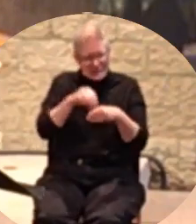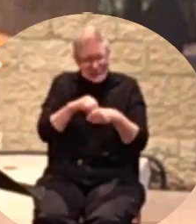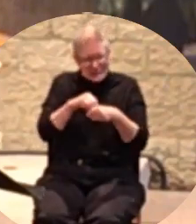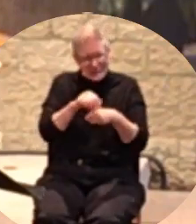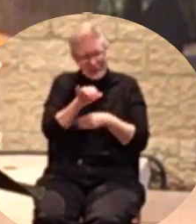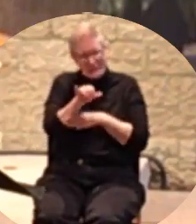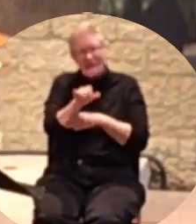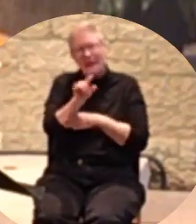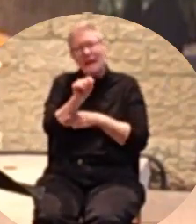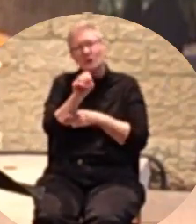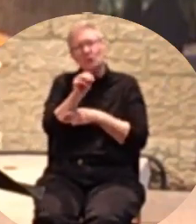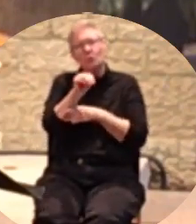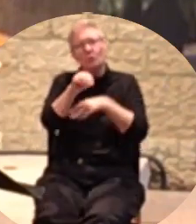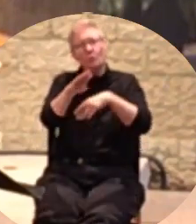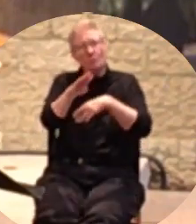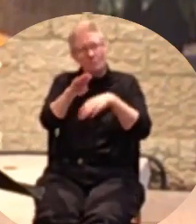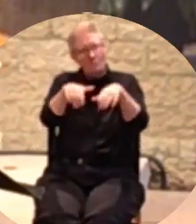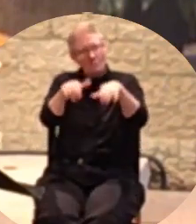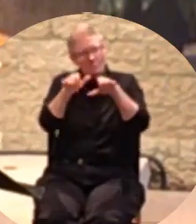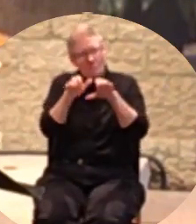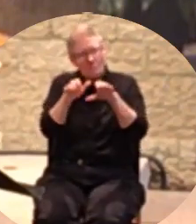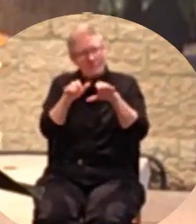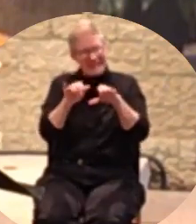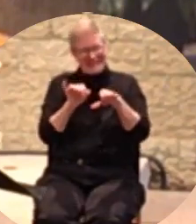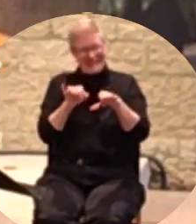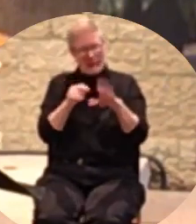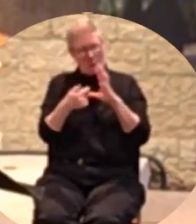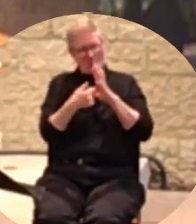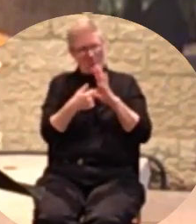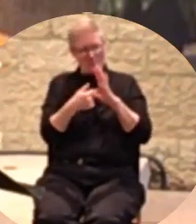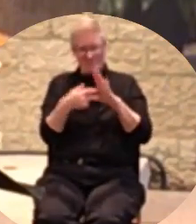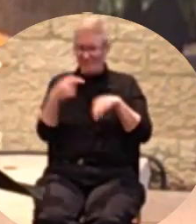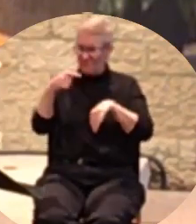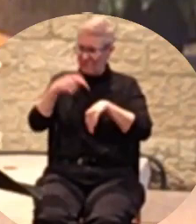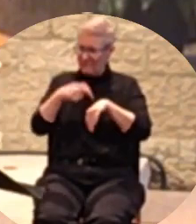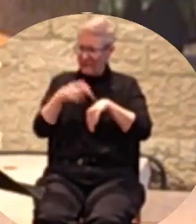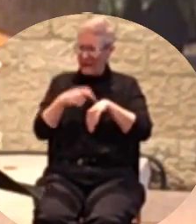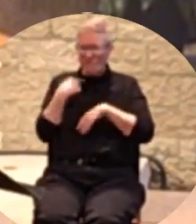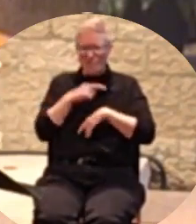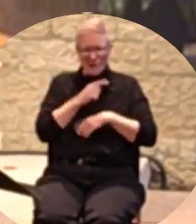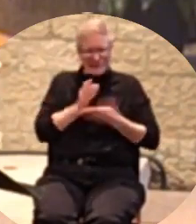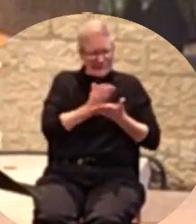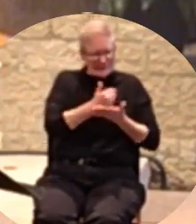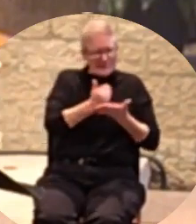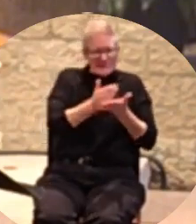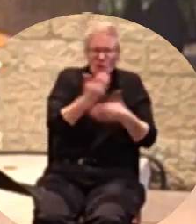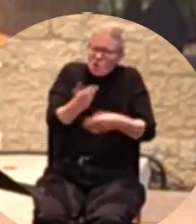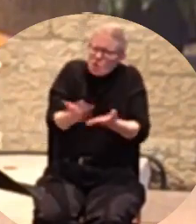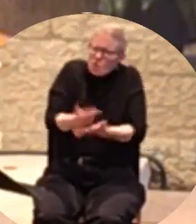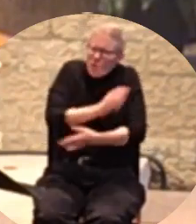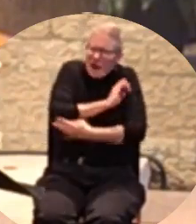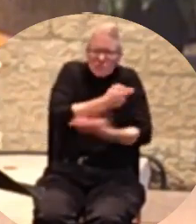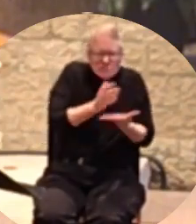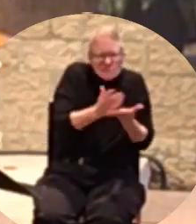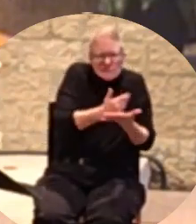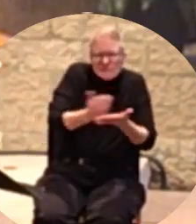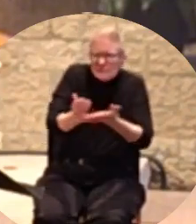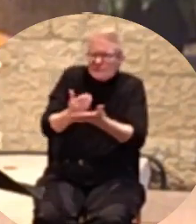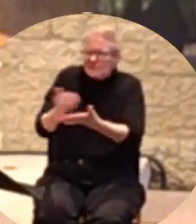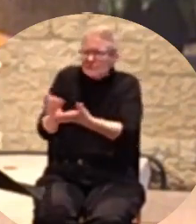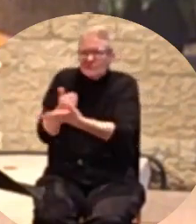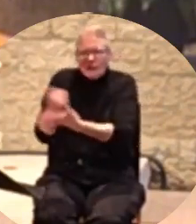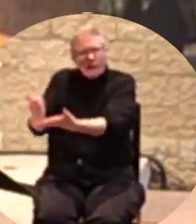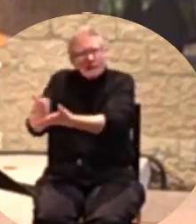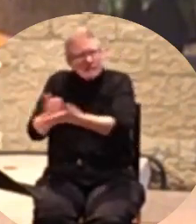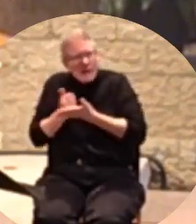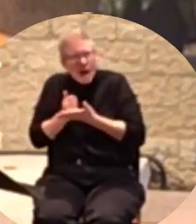tomb represents that time when we are gathering new energy. We are gathering new energy to create